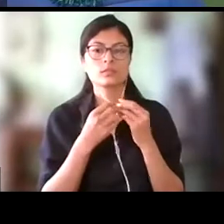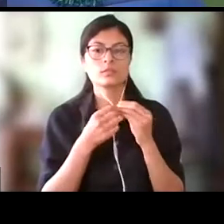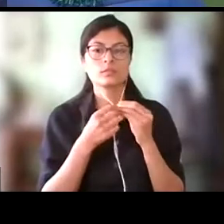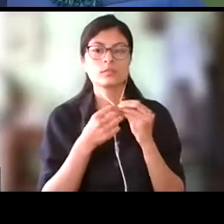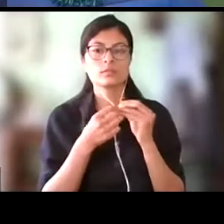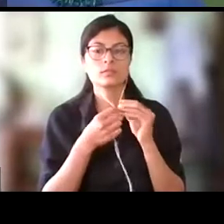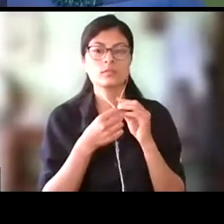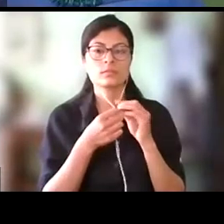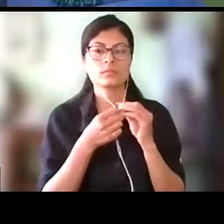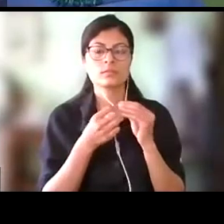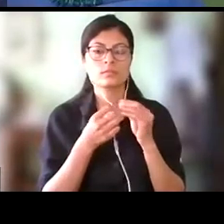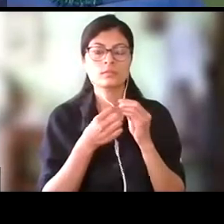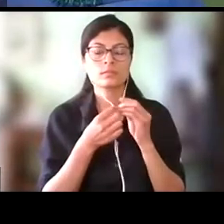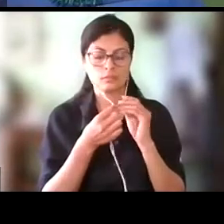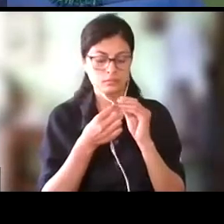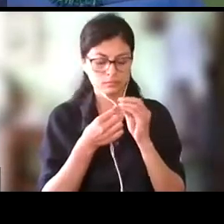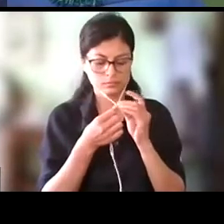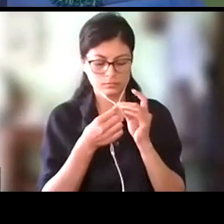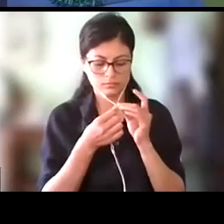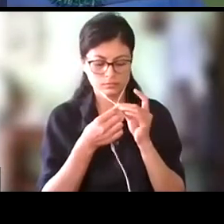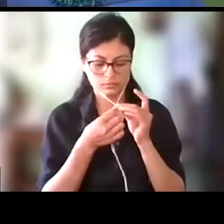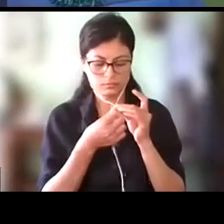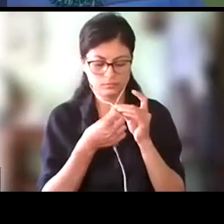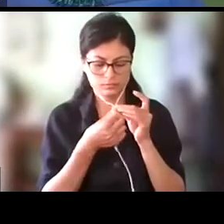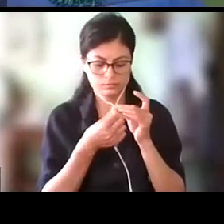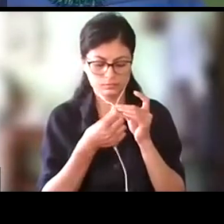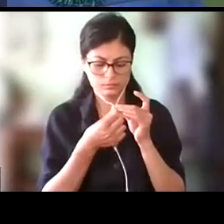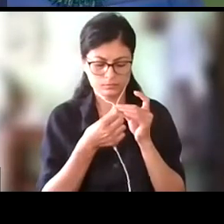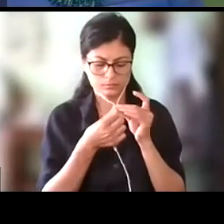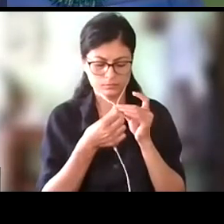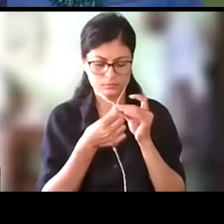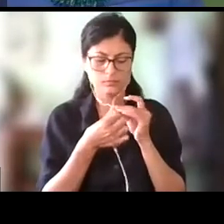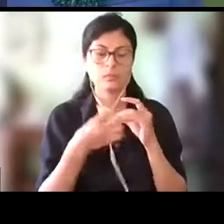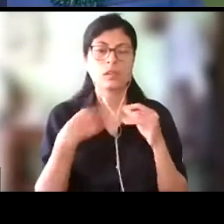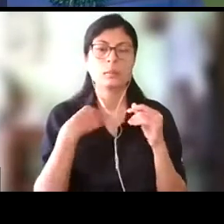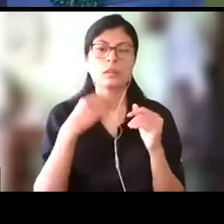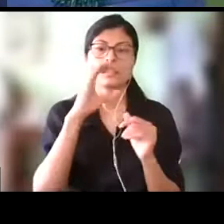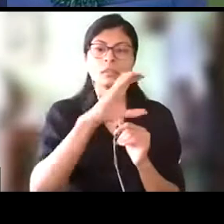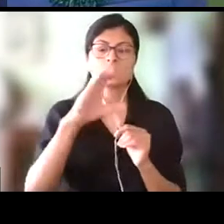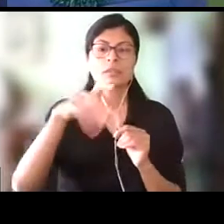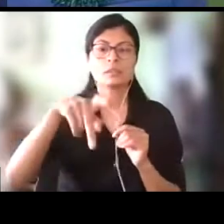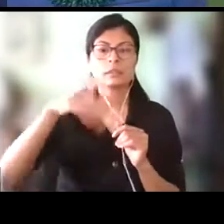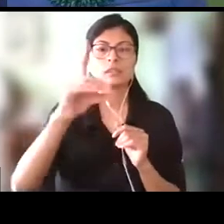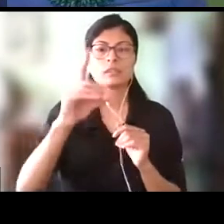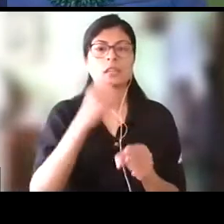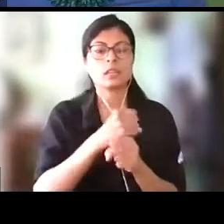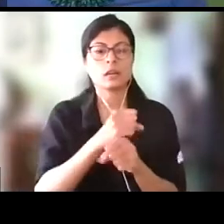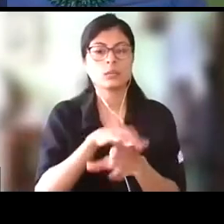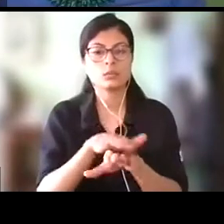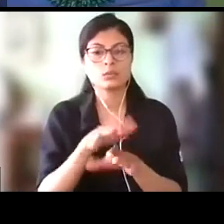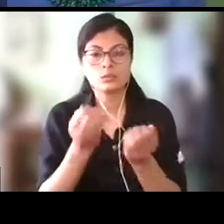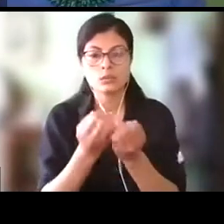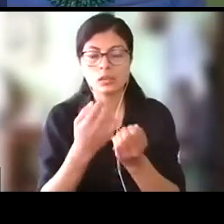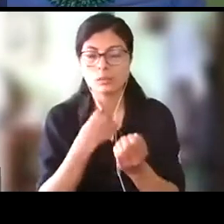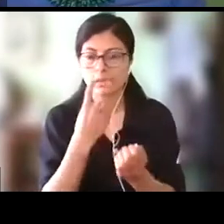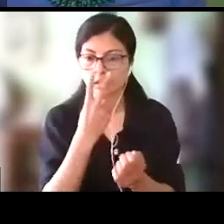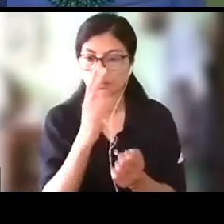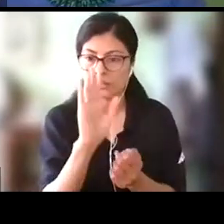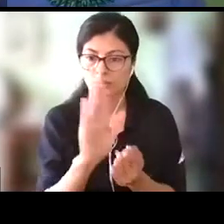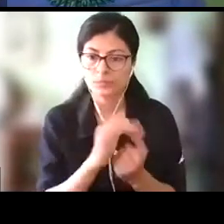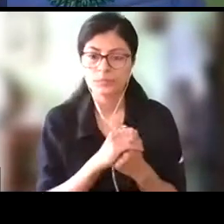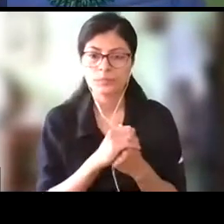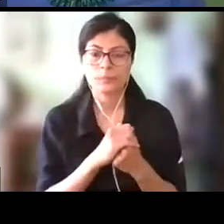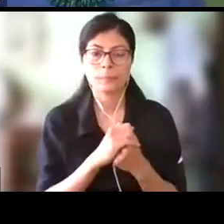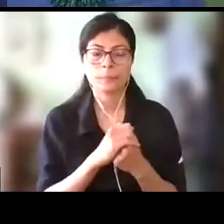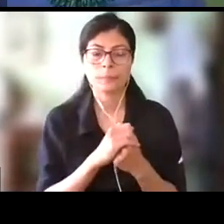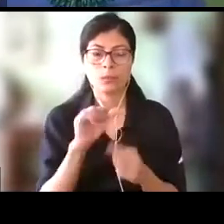of the CPDC, doing it as a more kind of formalized organization. And then we're looking at the others operating at the grassroots level